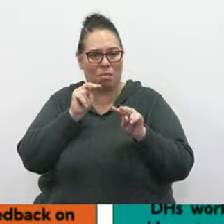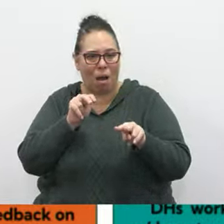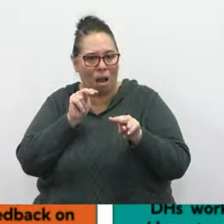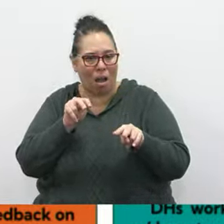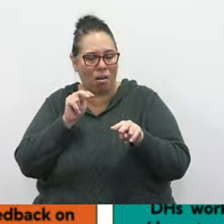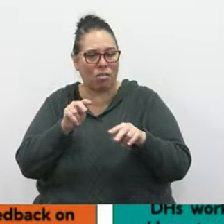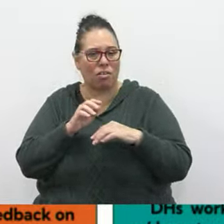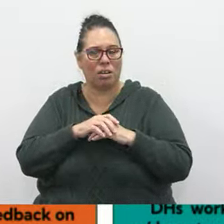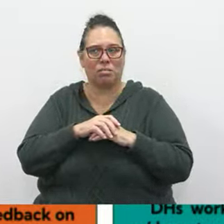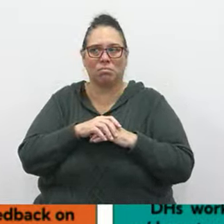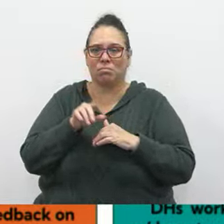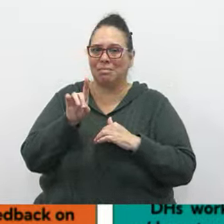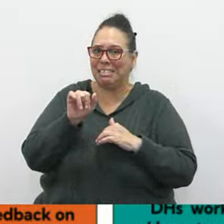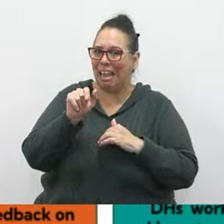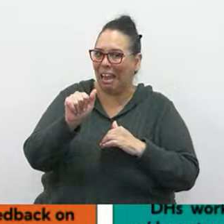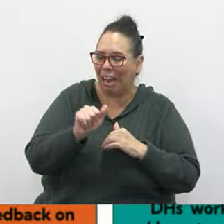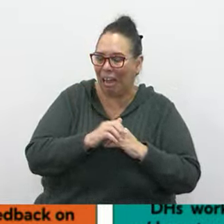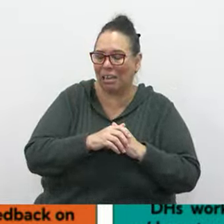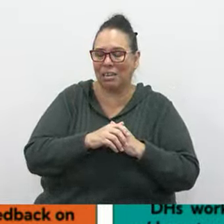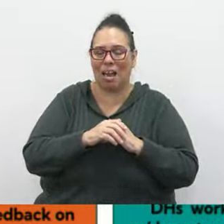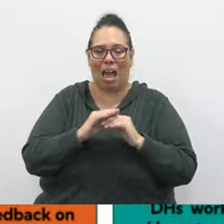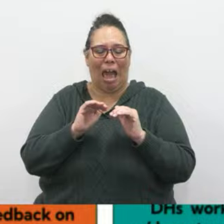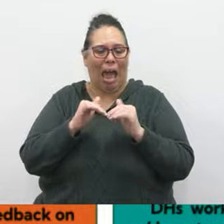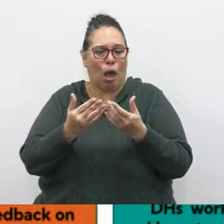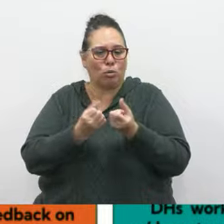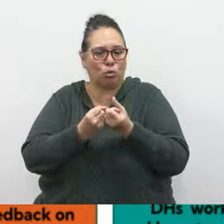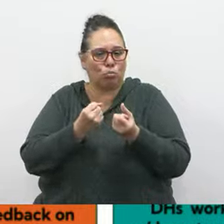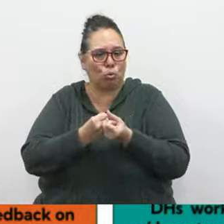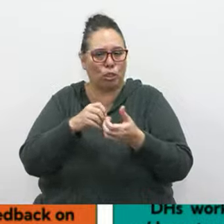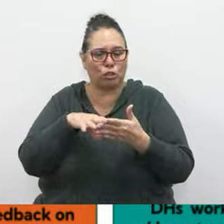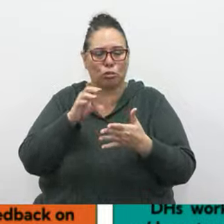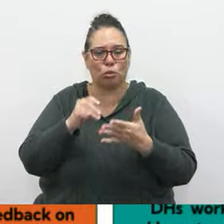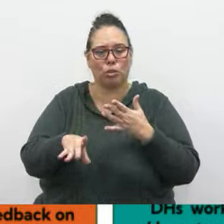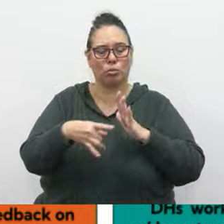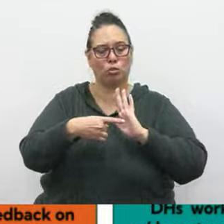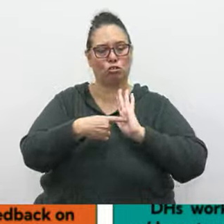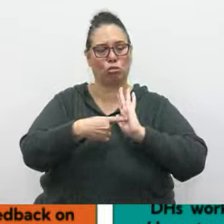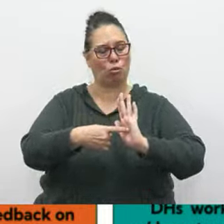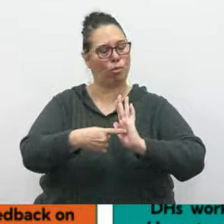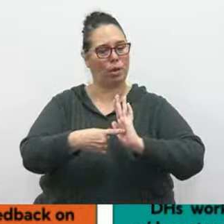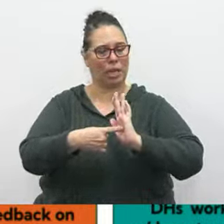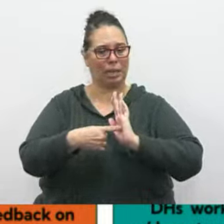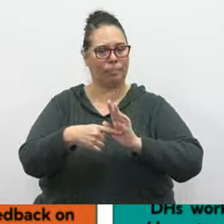also how to support students who were showing some different